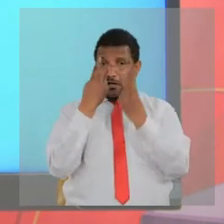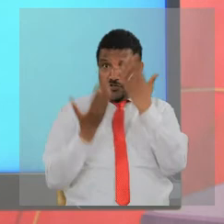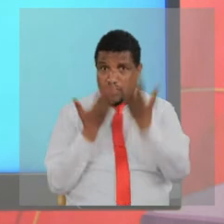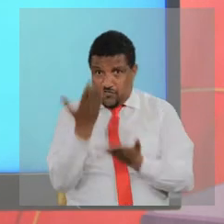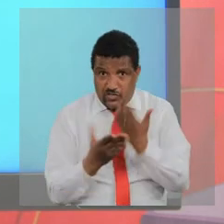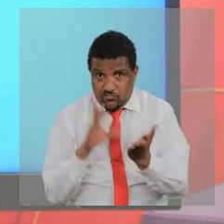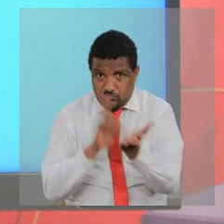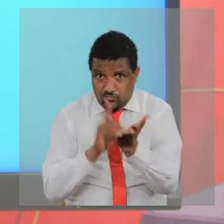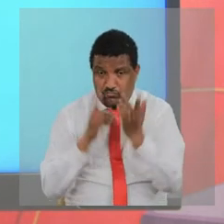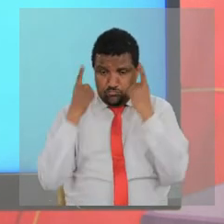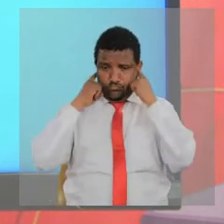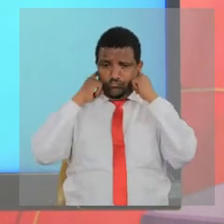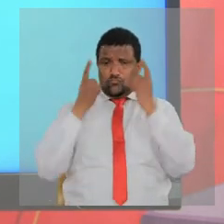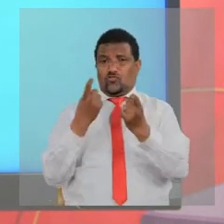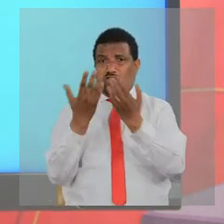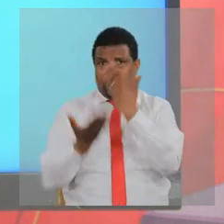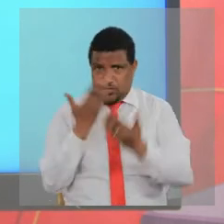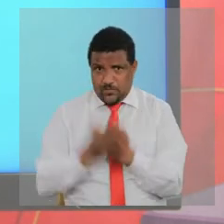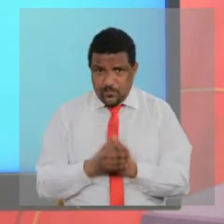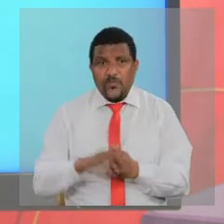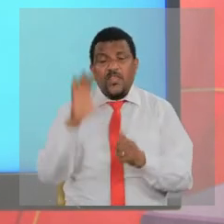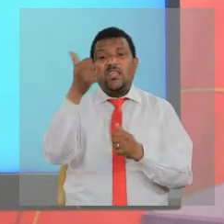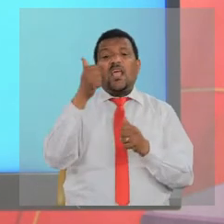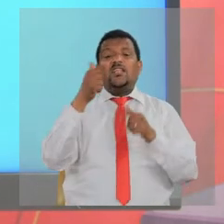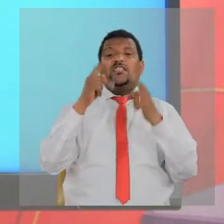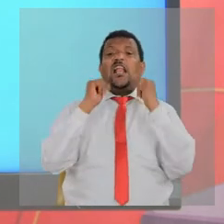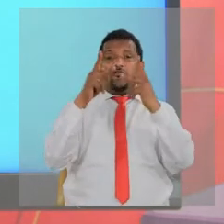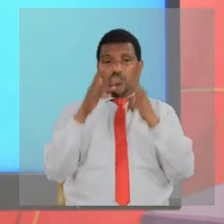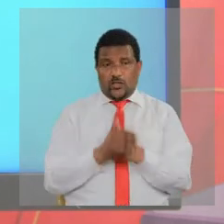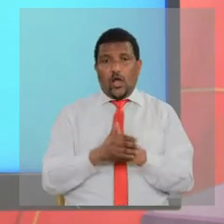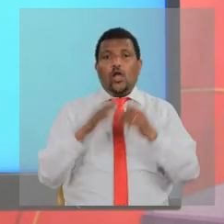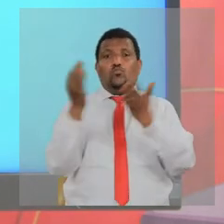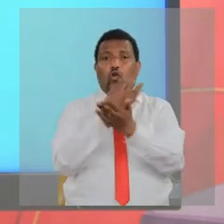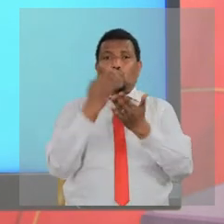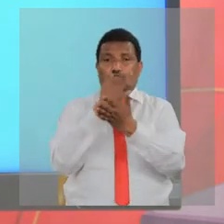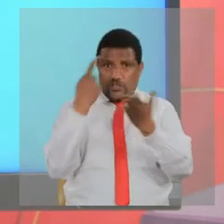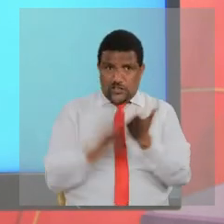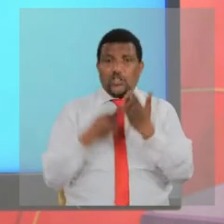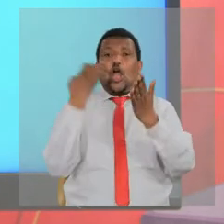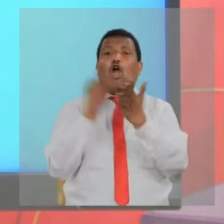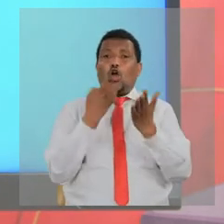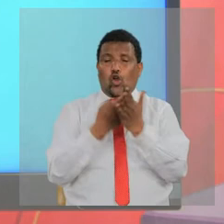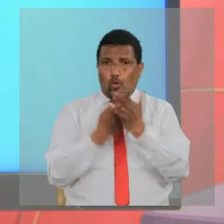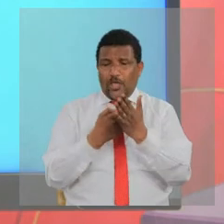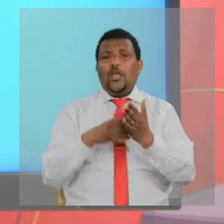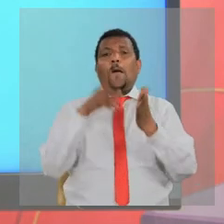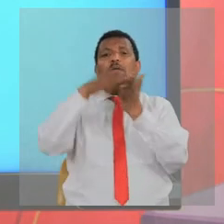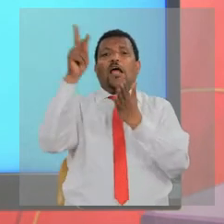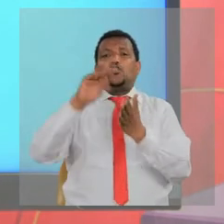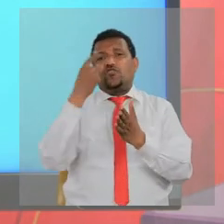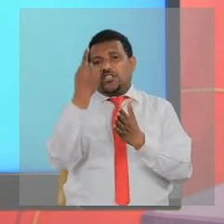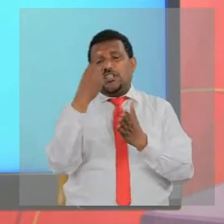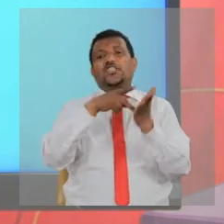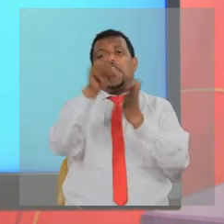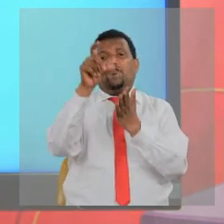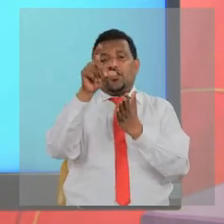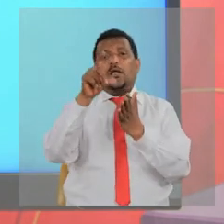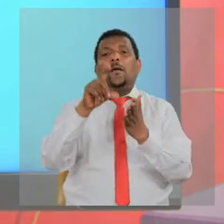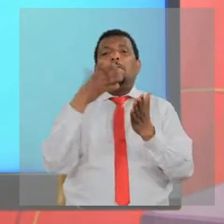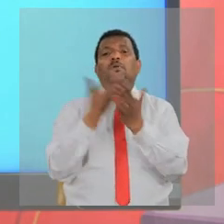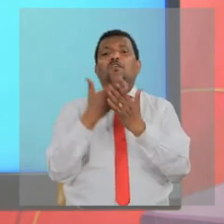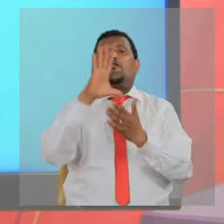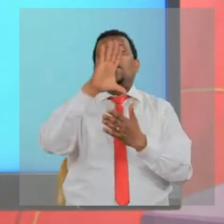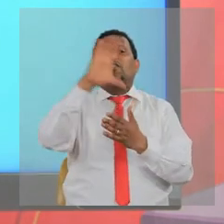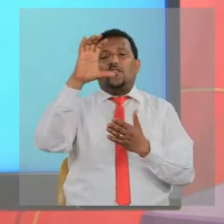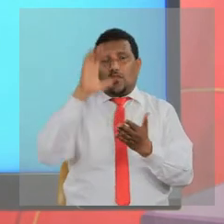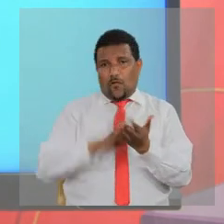if there are 10 televisions produced in this economy and the price of a single television is per